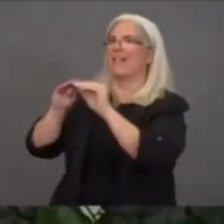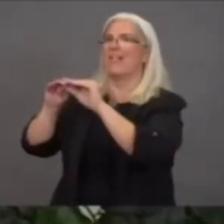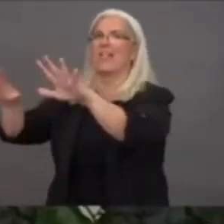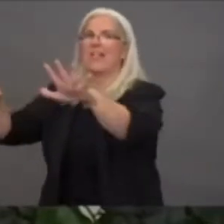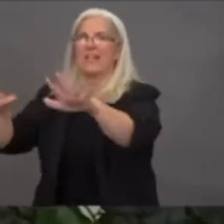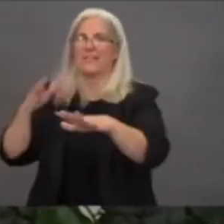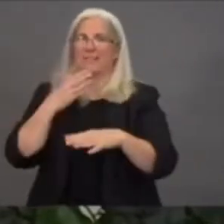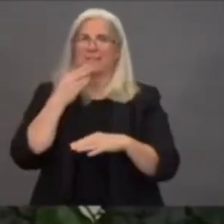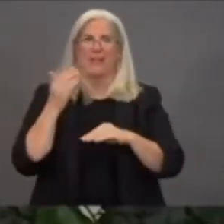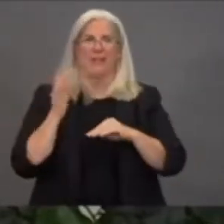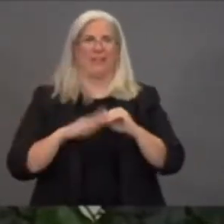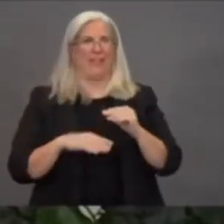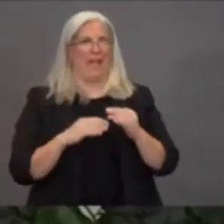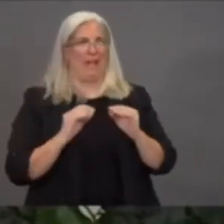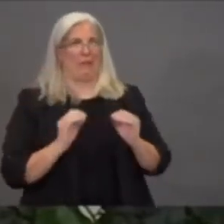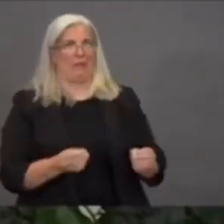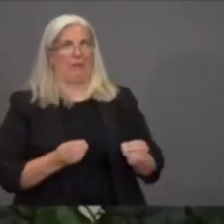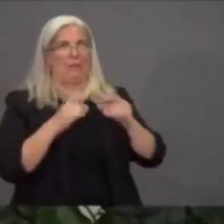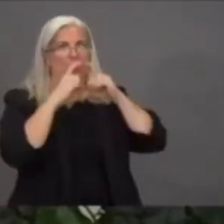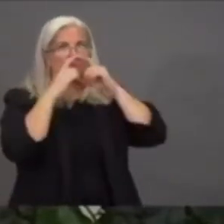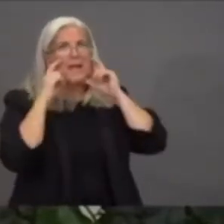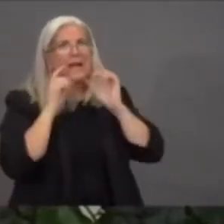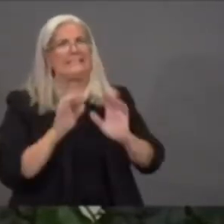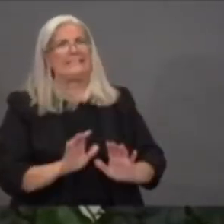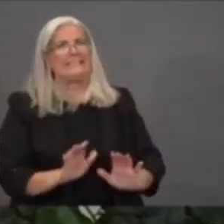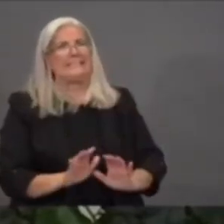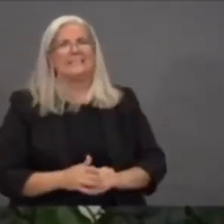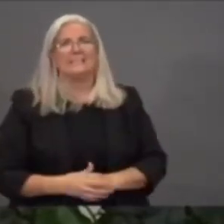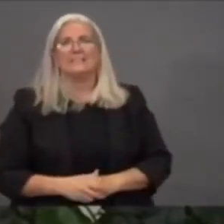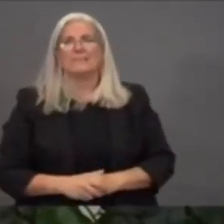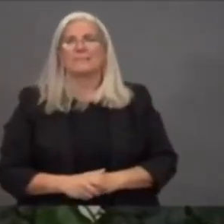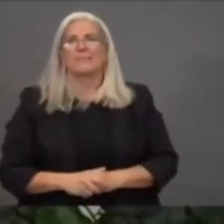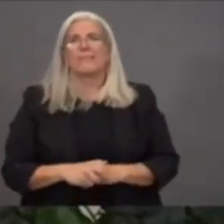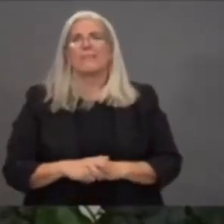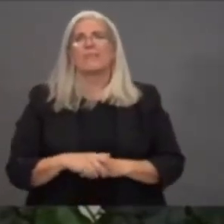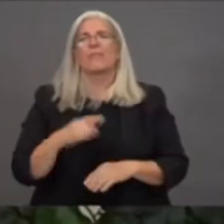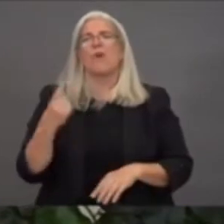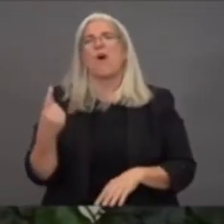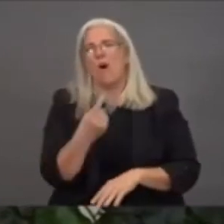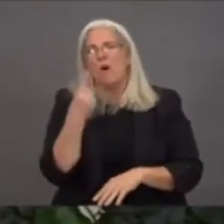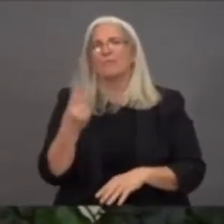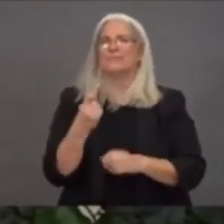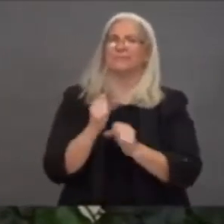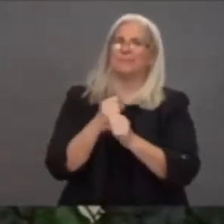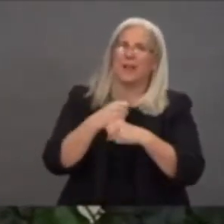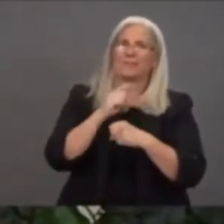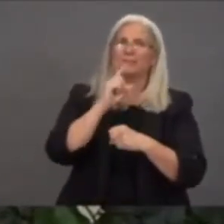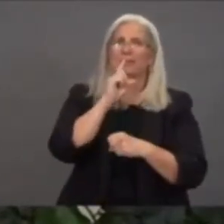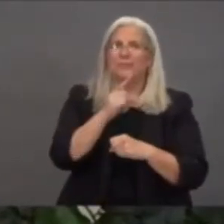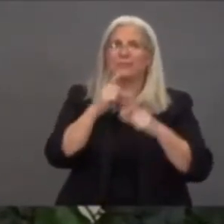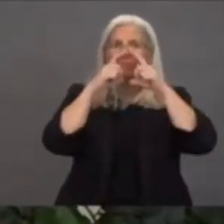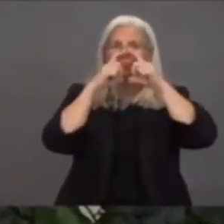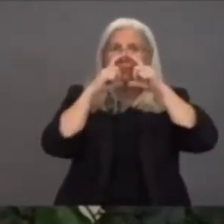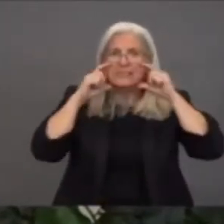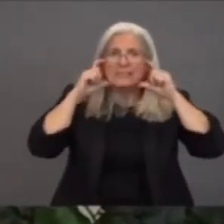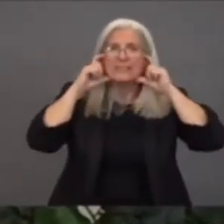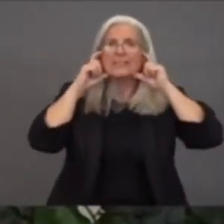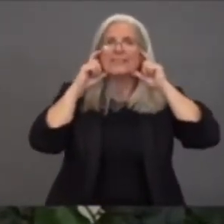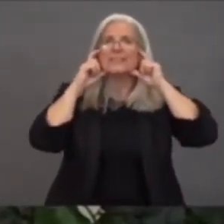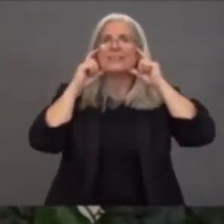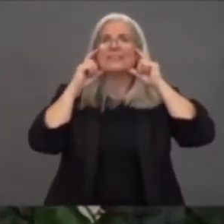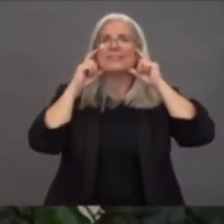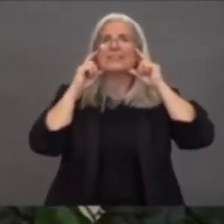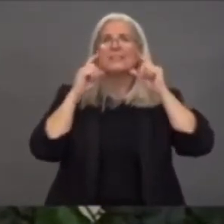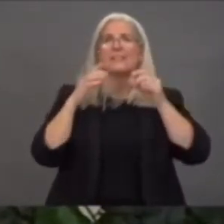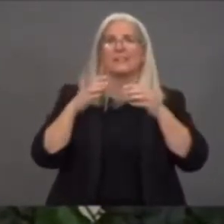So definitely keep a face covering on at all times as much as possible. Obviously when you're eating or drinking, you have